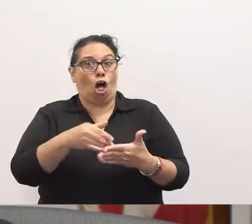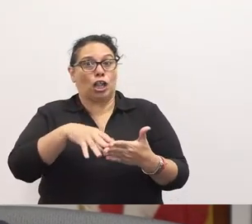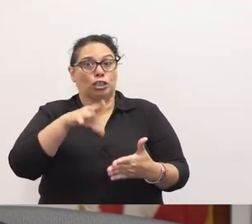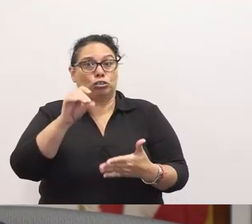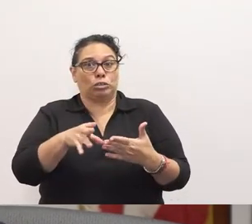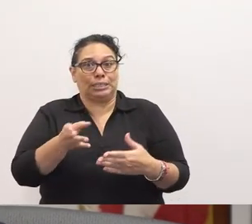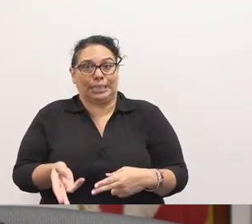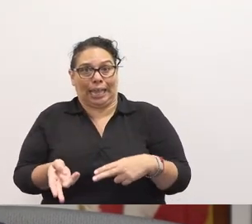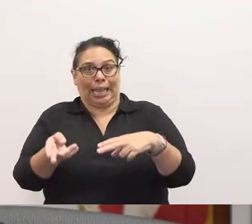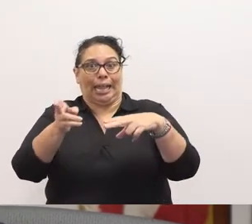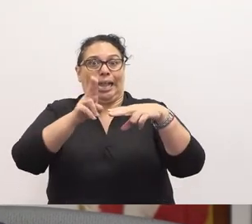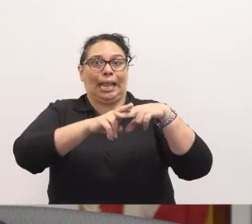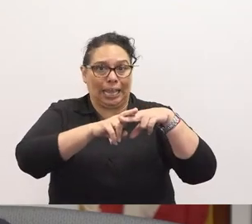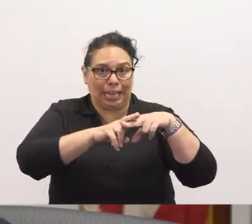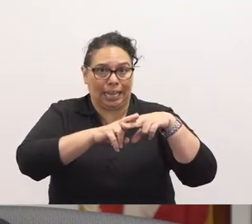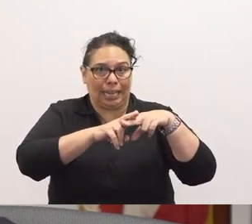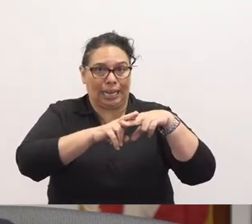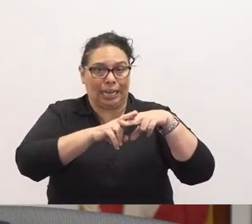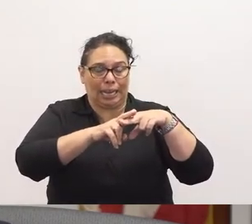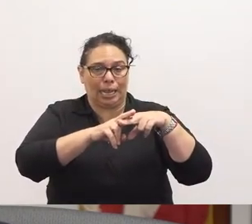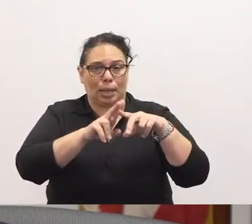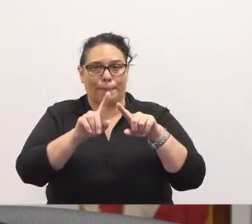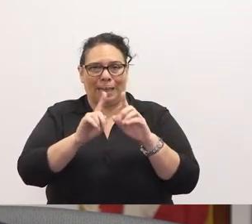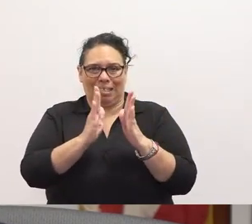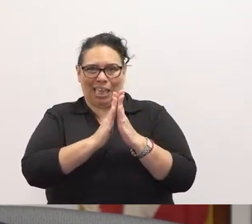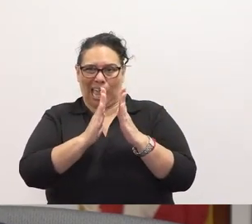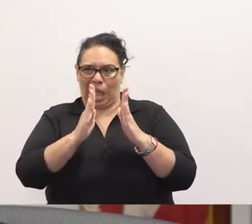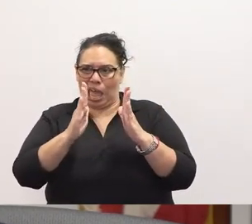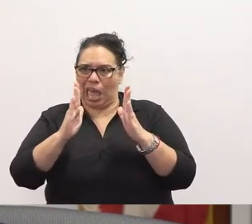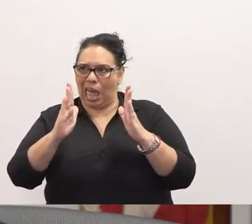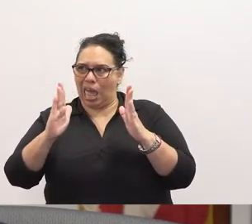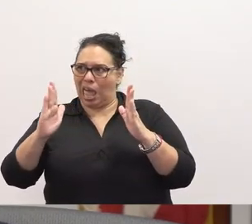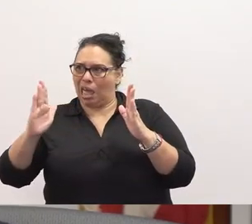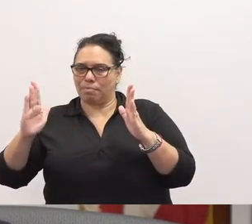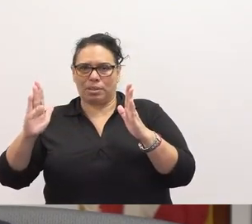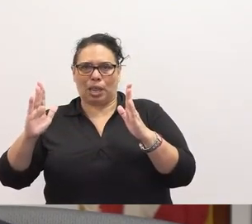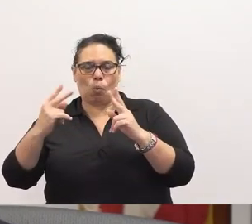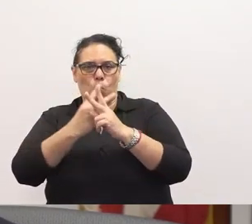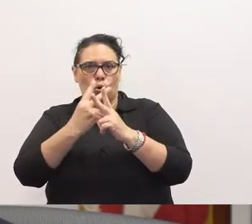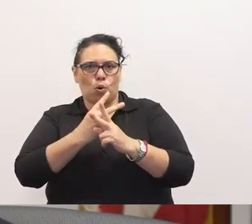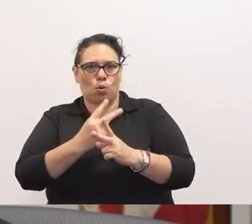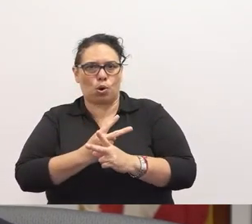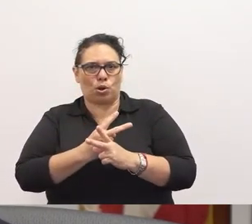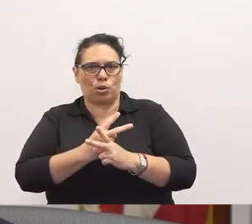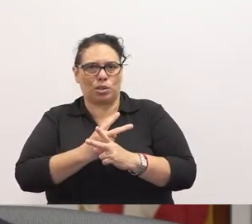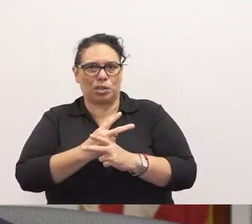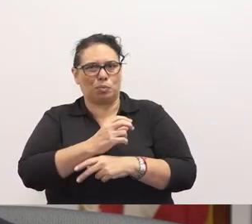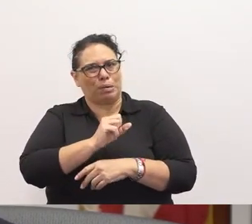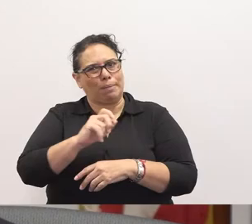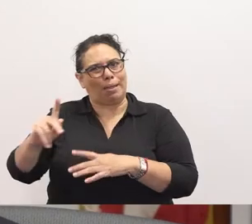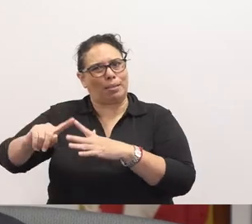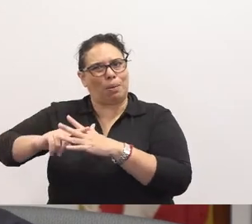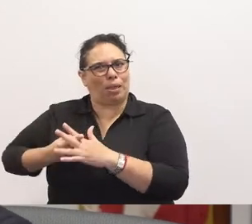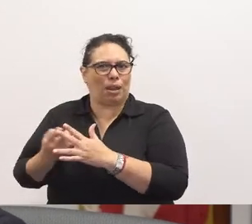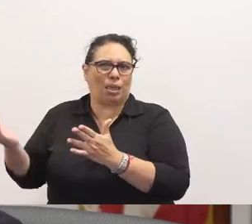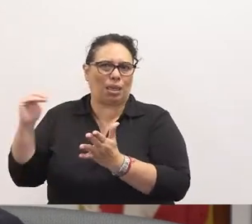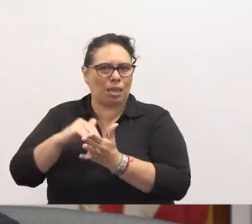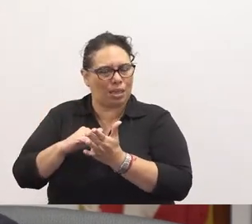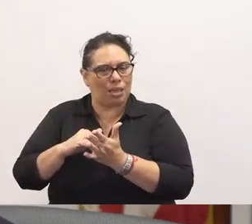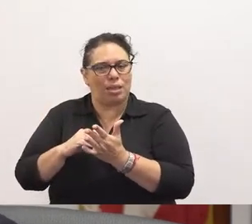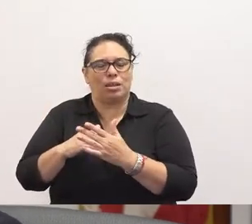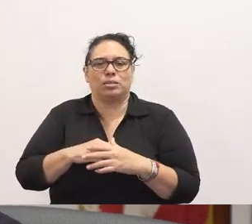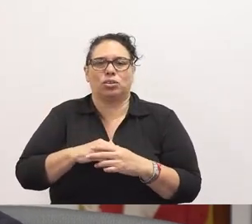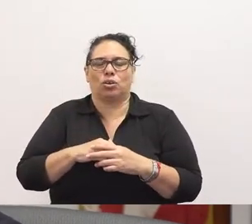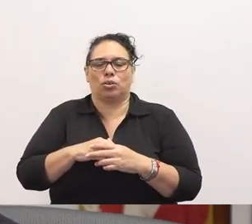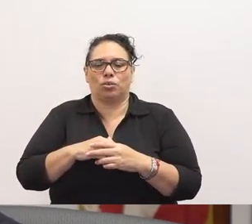gain, but our gaps are not eliminated, then we're back at square one again, right? So this is